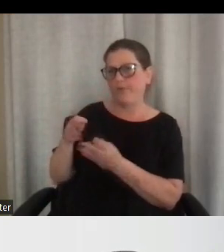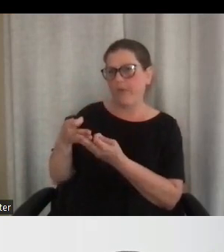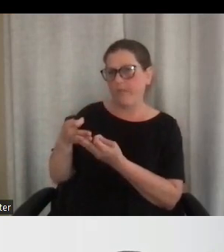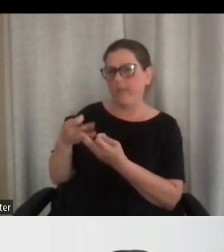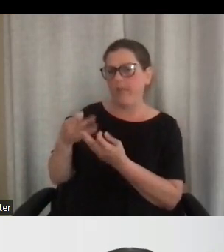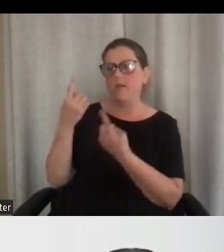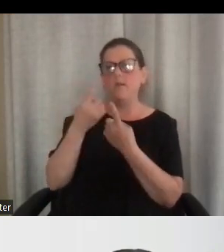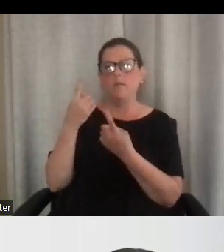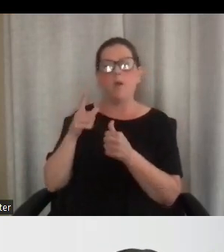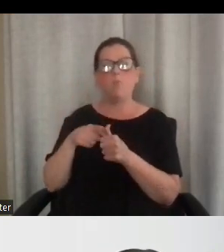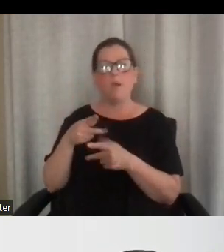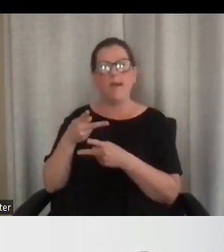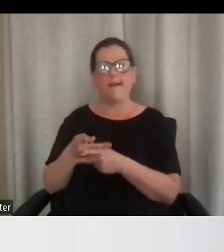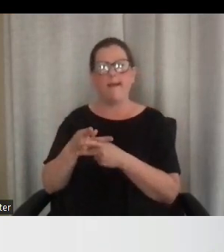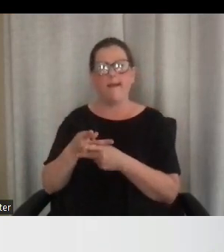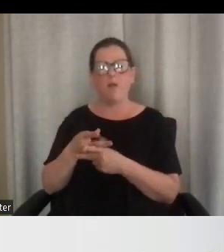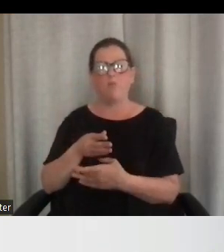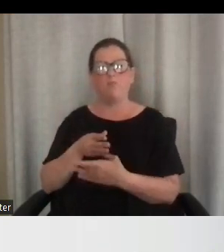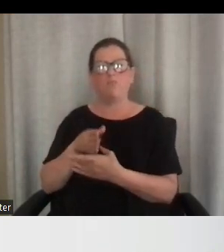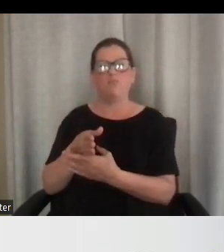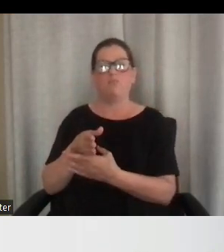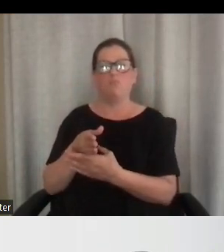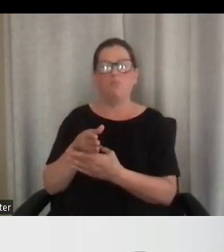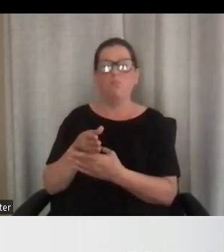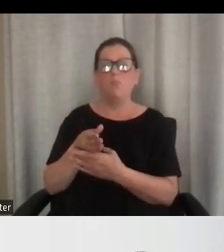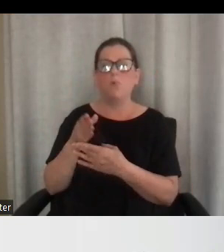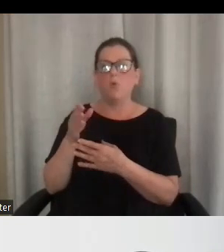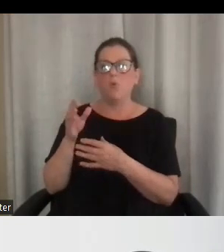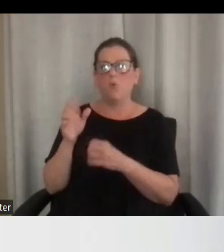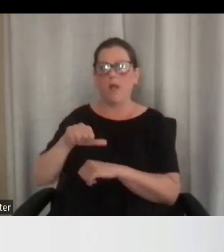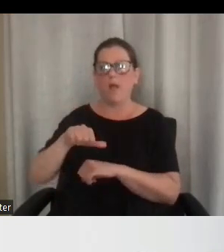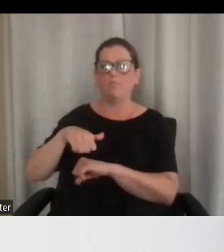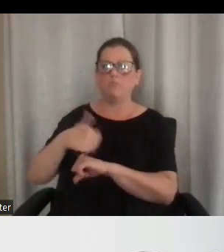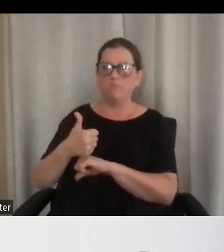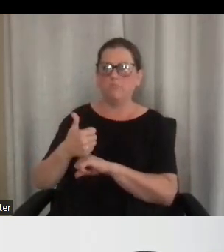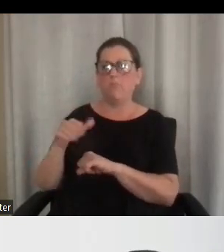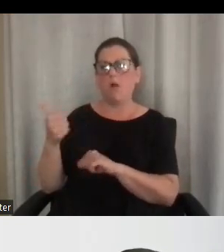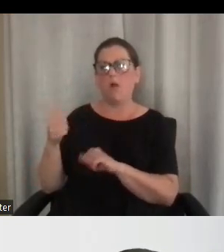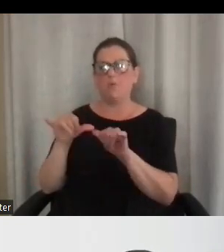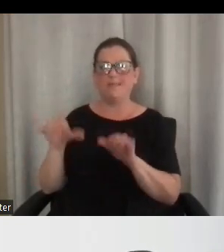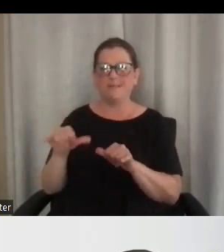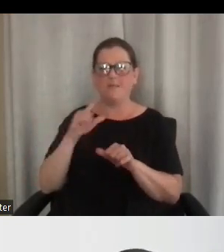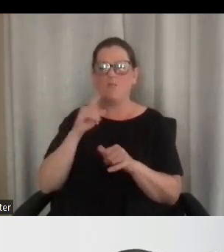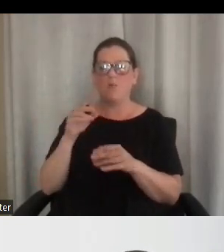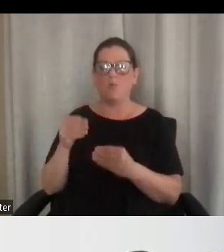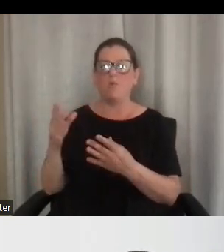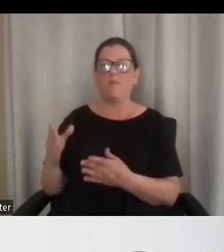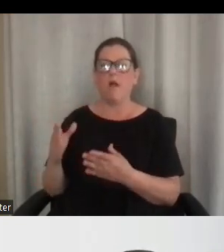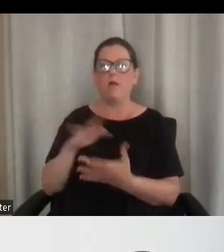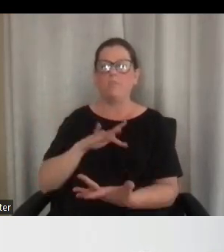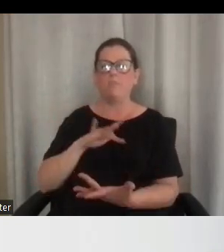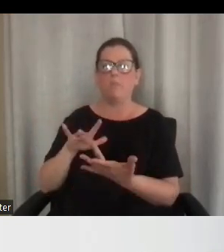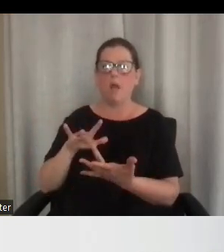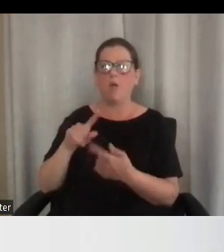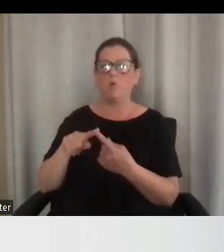primary care interventions, we can enable or put in place systems where providers can connect to a range of